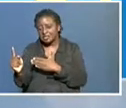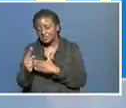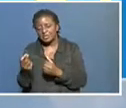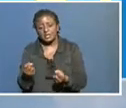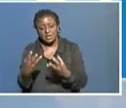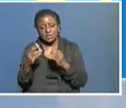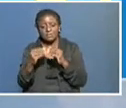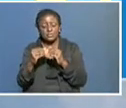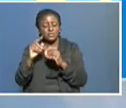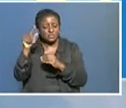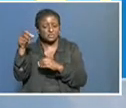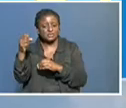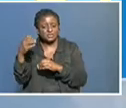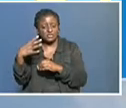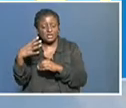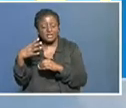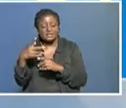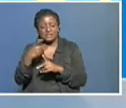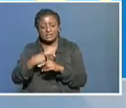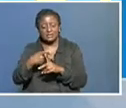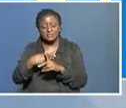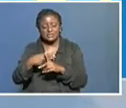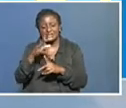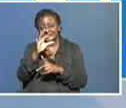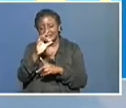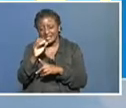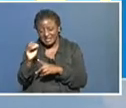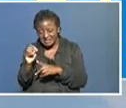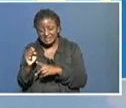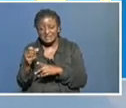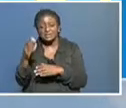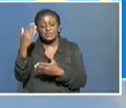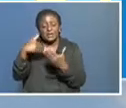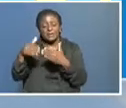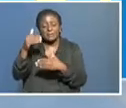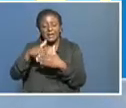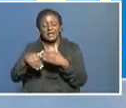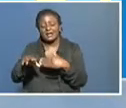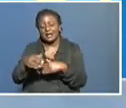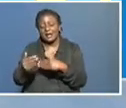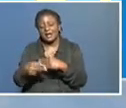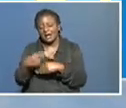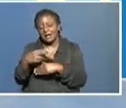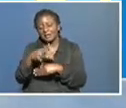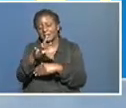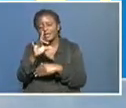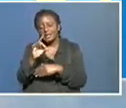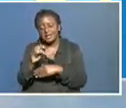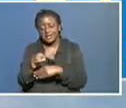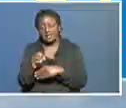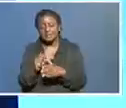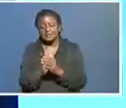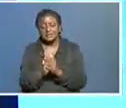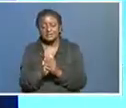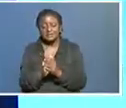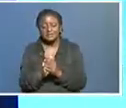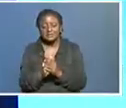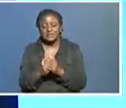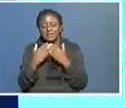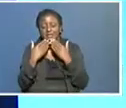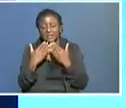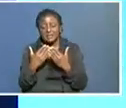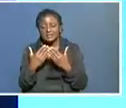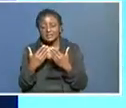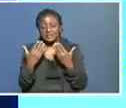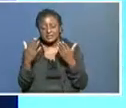forecast. And those temperatures, 90s into Saturday, will get you back up in the upper 80s as of Sunday. McKishla. Well, thanks,